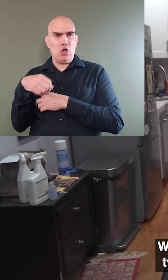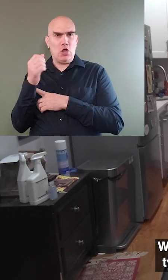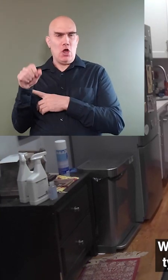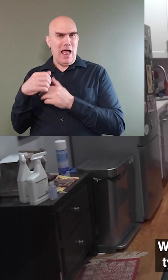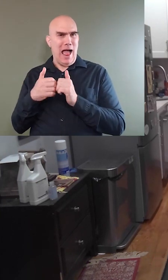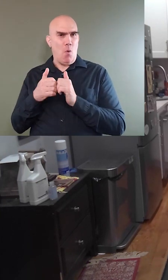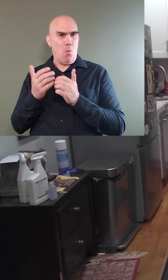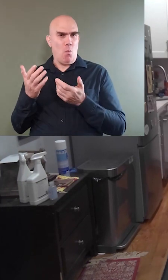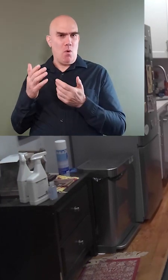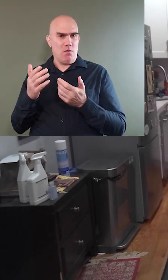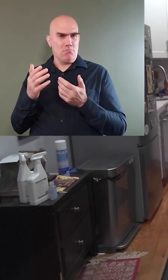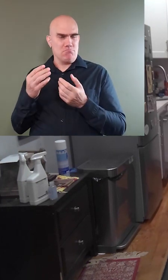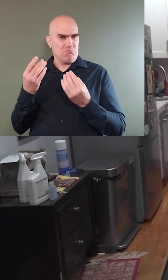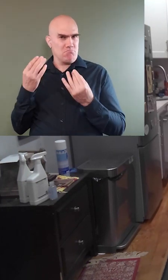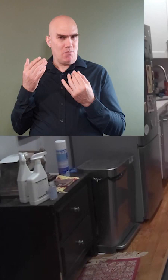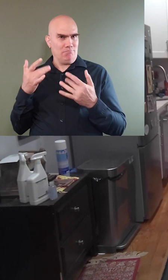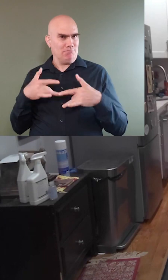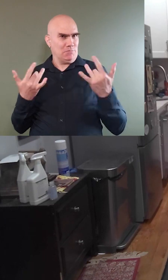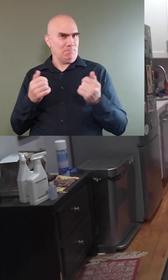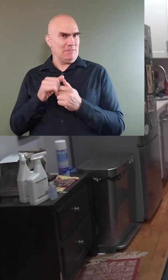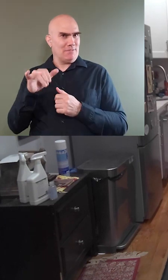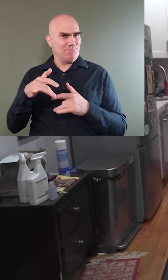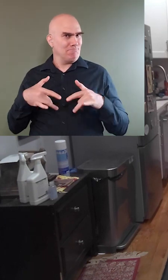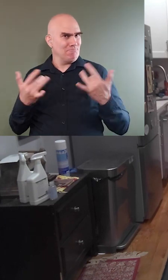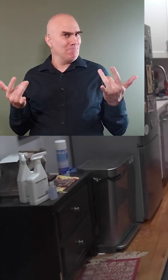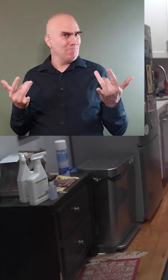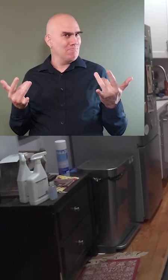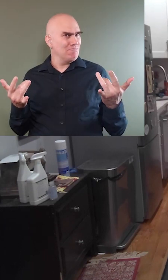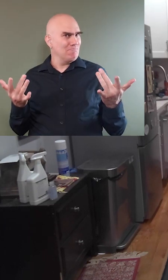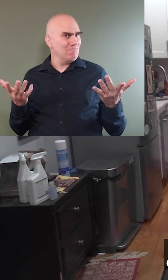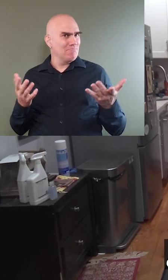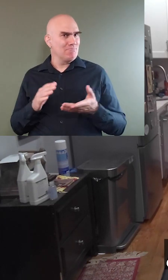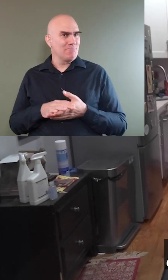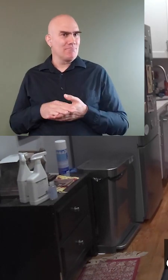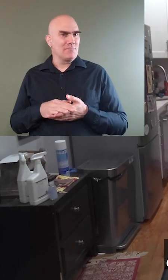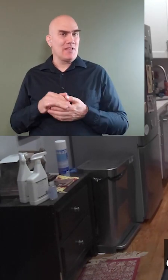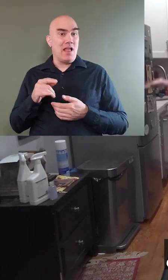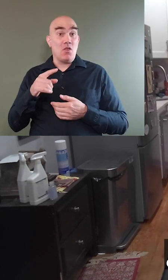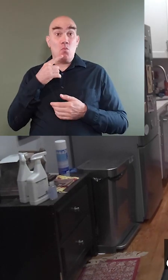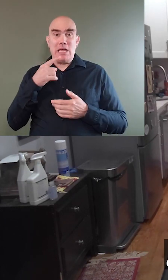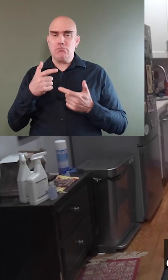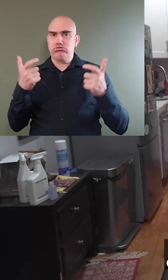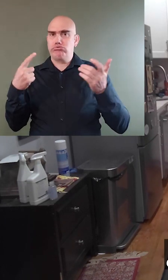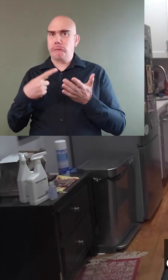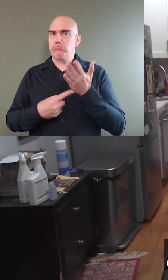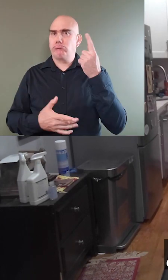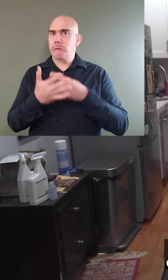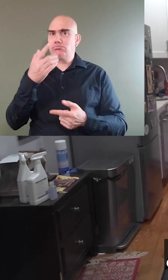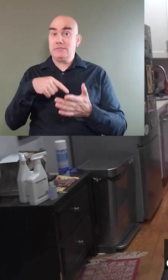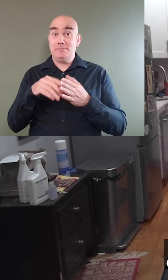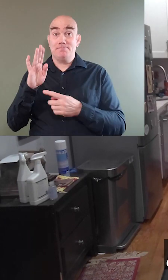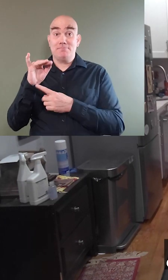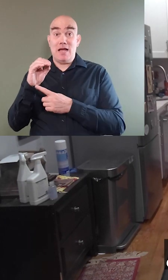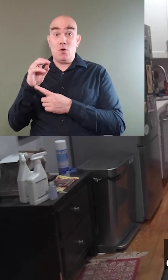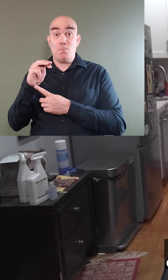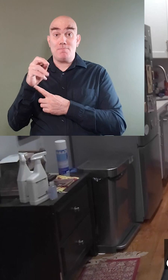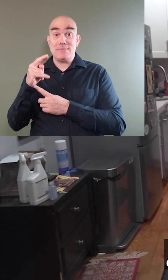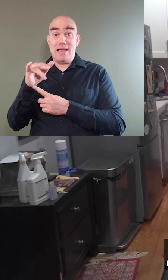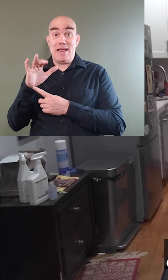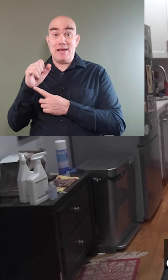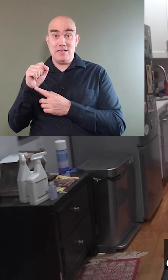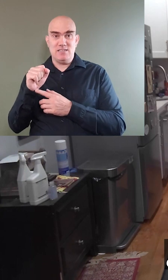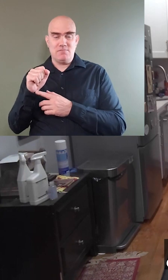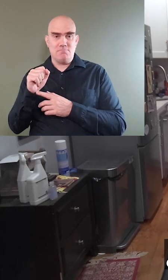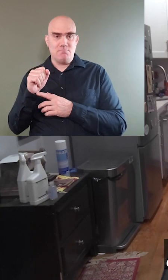my ankle? What's that all about? Now, this is a great big debate in